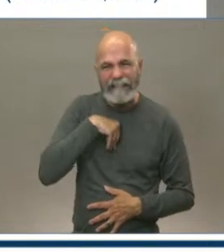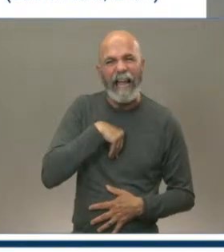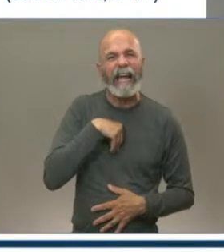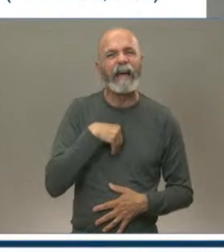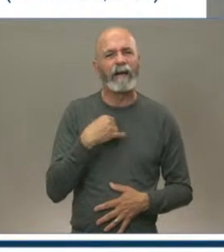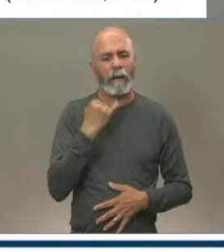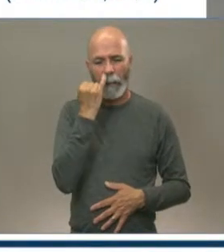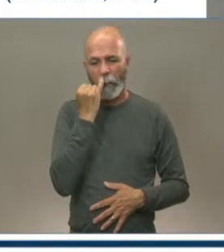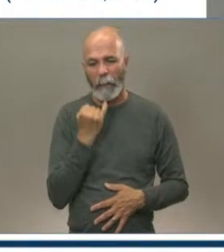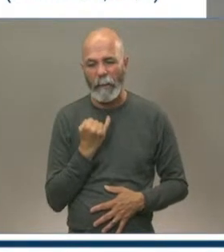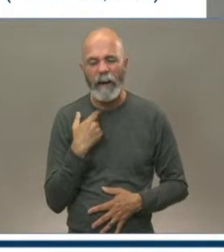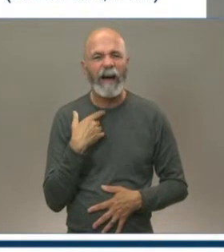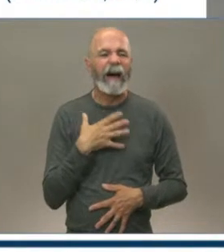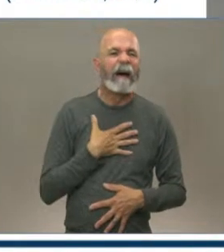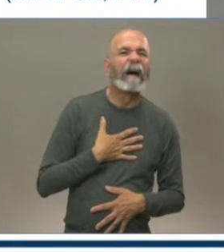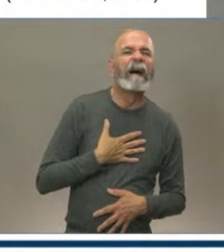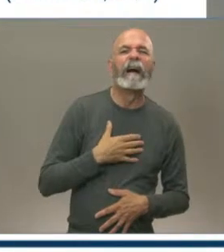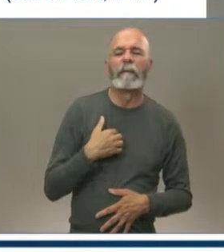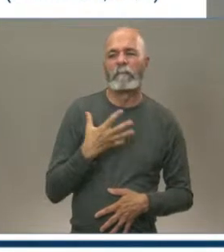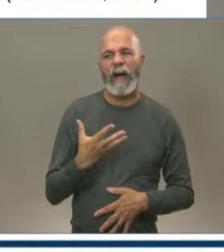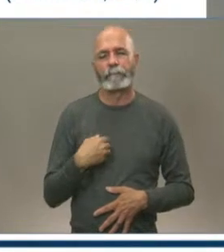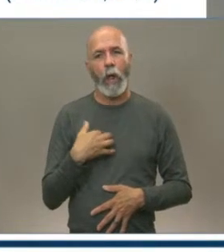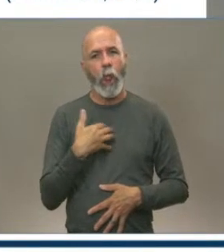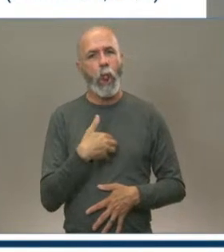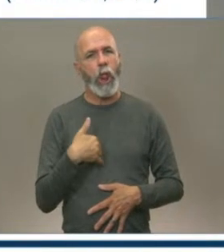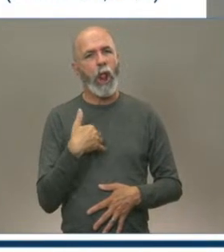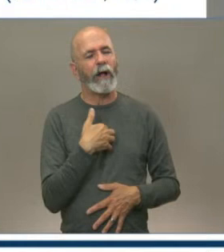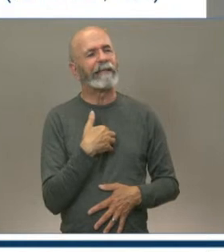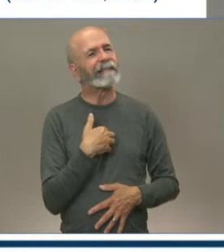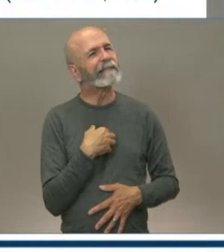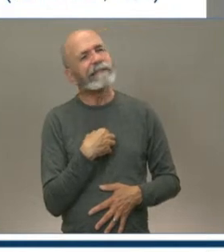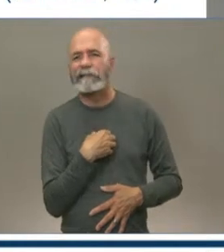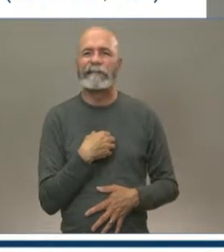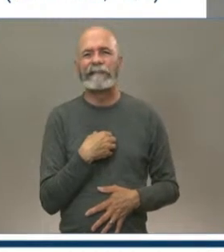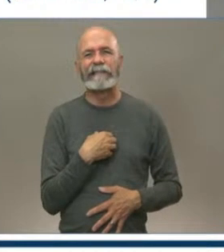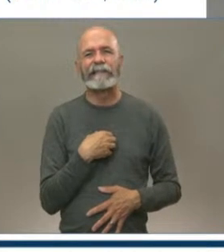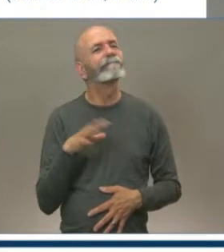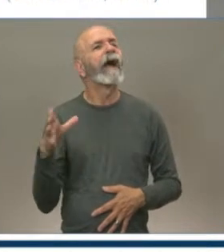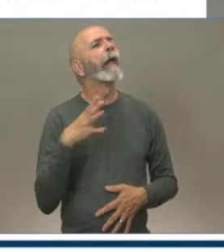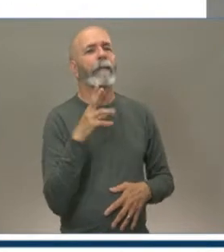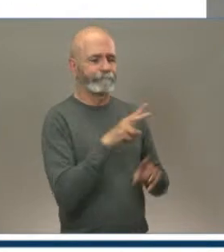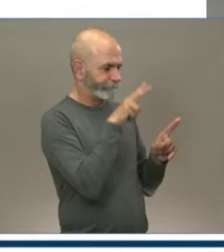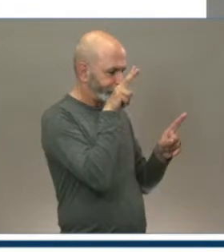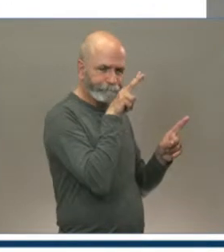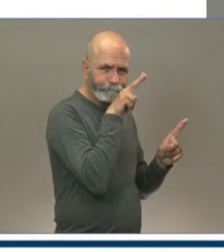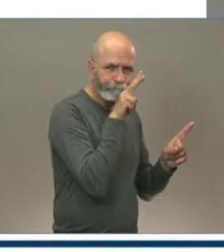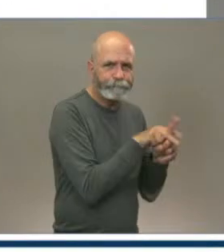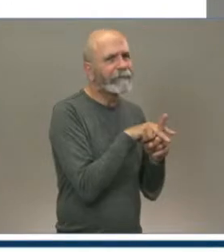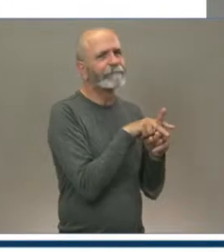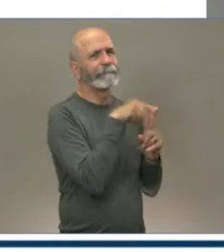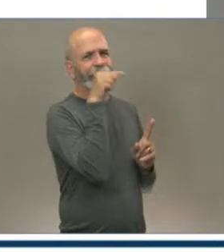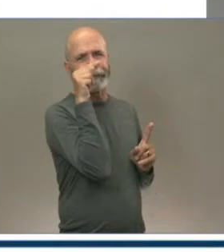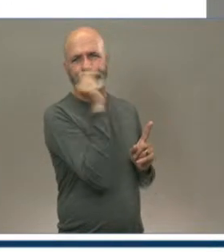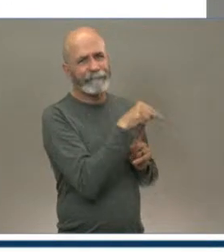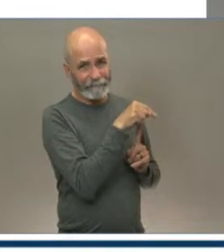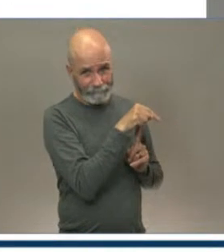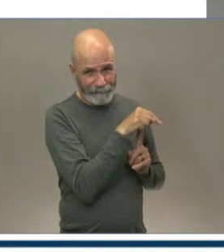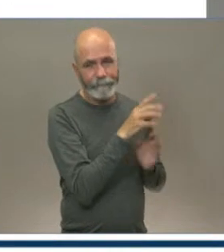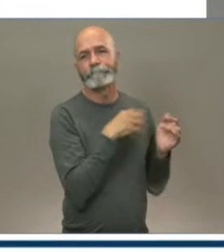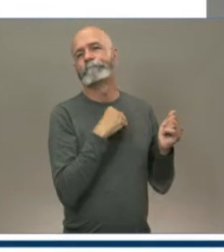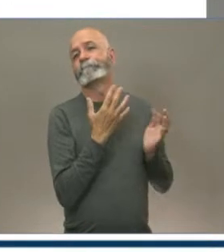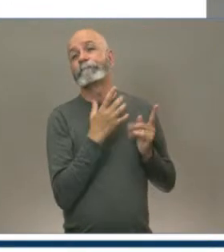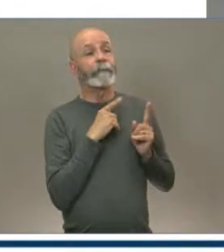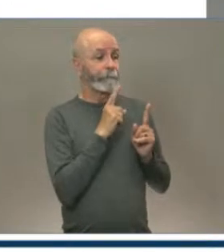you have to assume that you have the virus and book a test. And you and anyone who lives in the same household as you